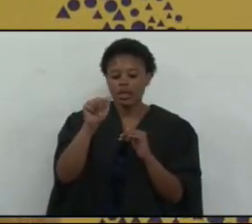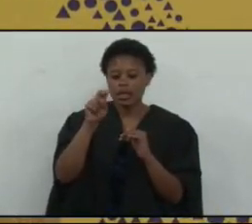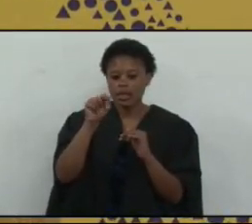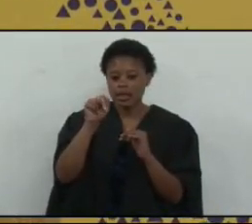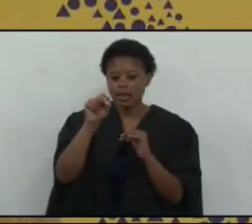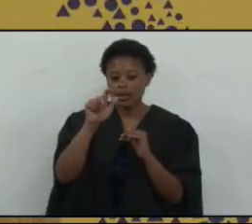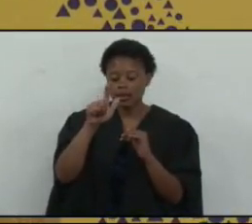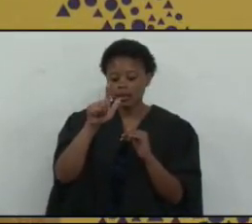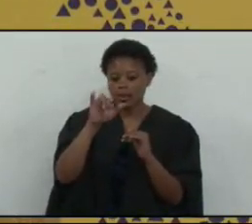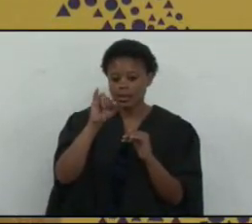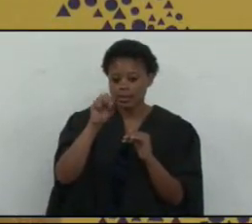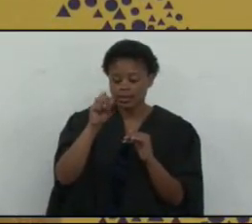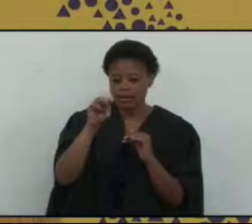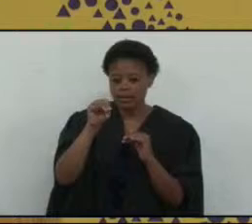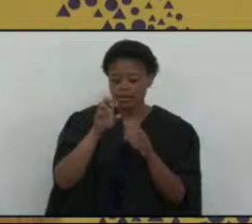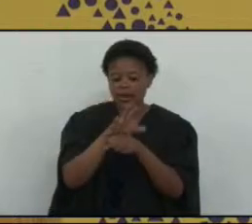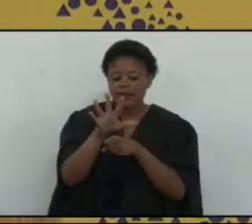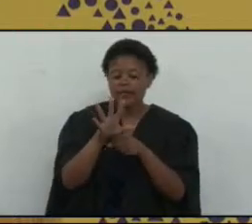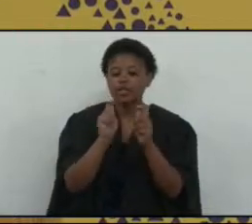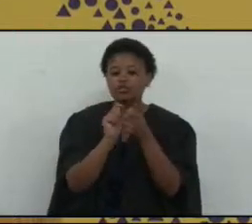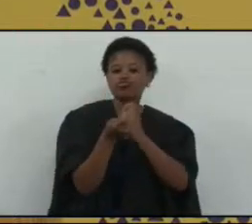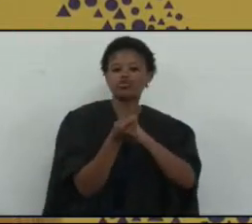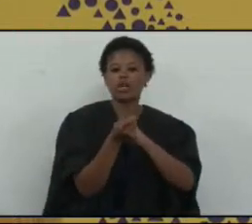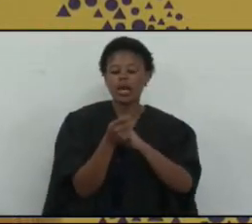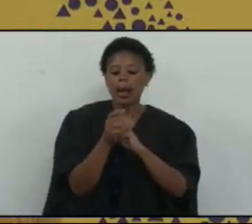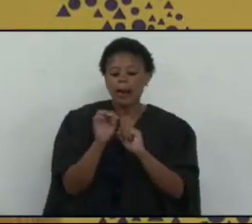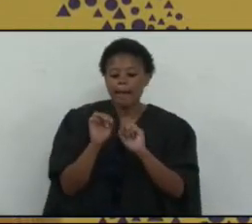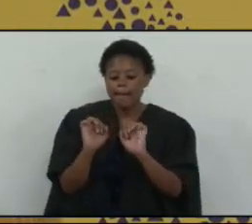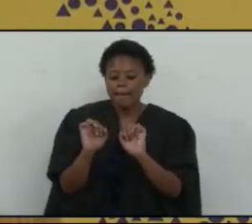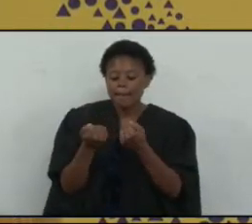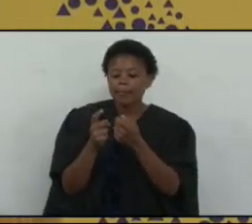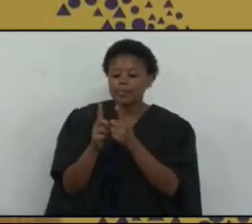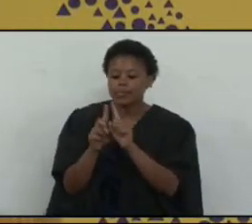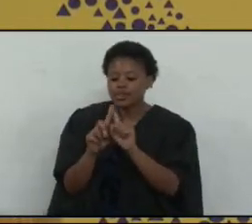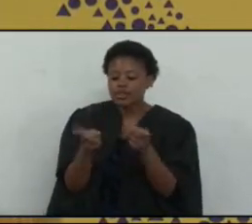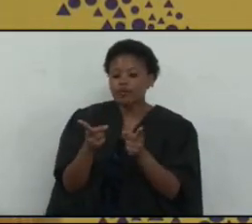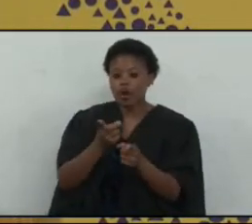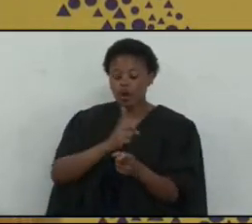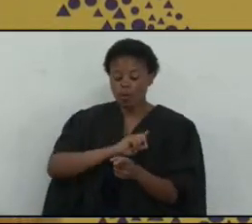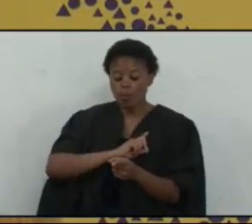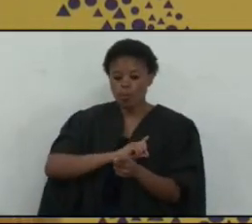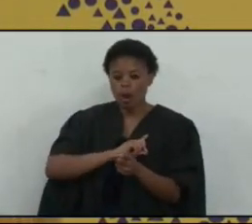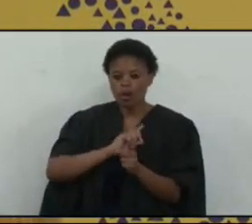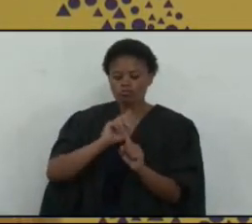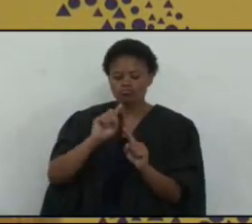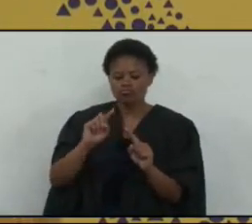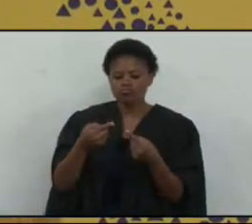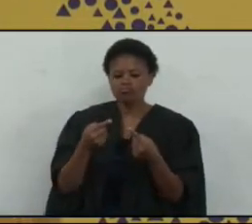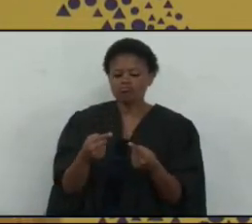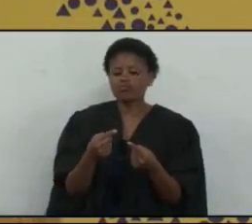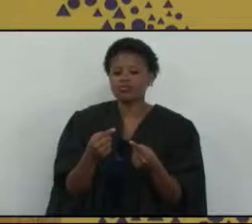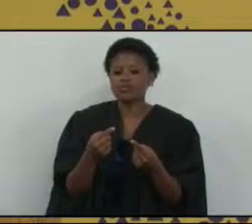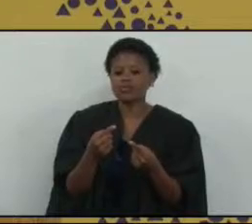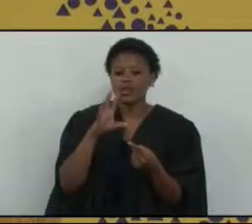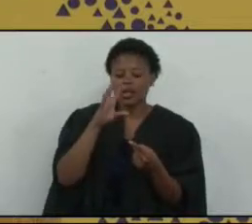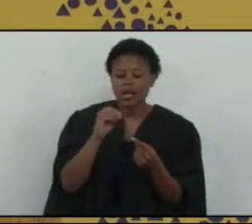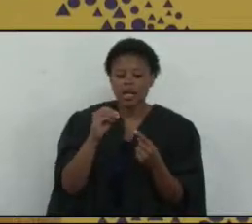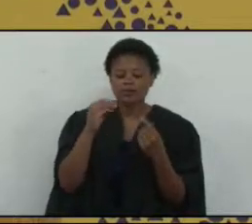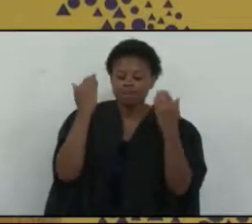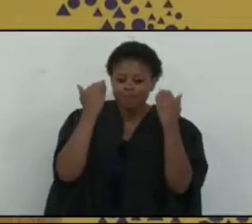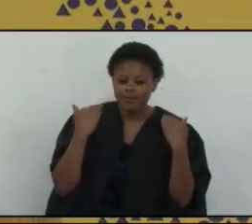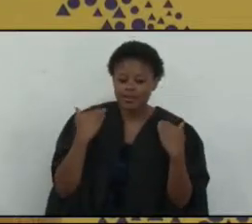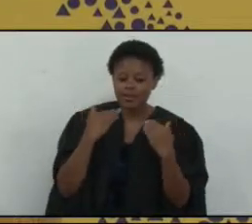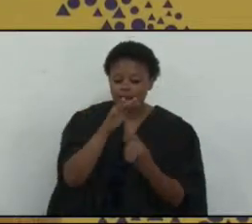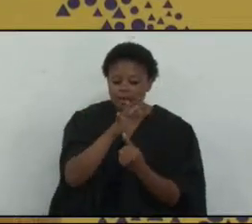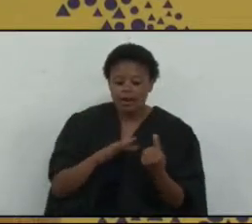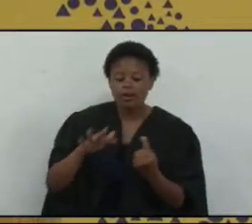change. The kind of journalism that makes a difference, because we should never be complacent with the injustices that